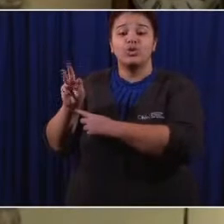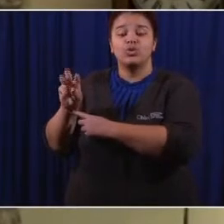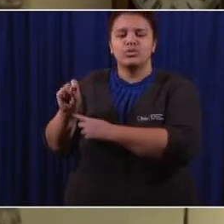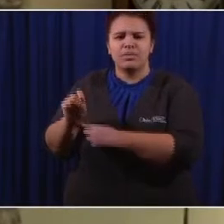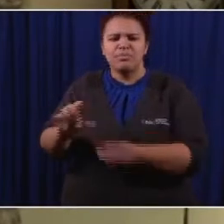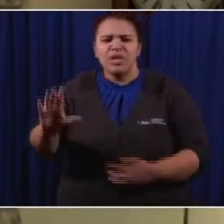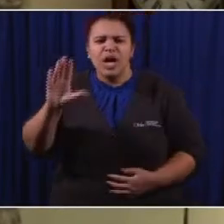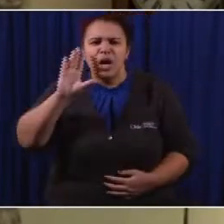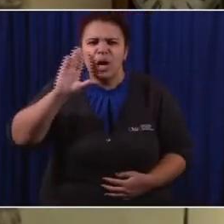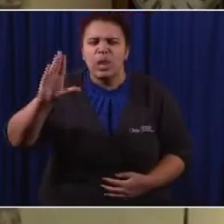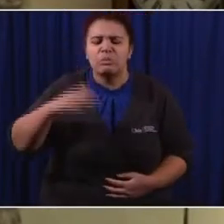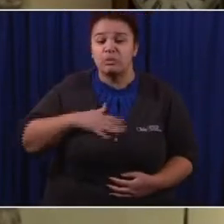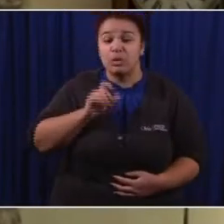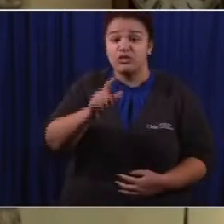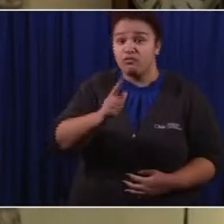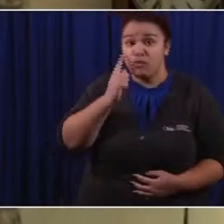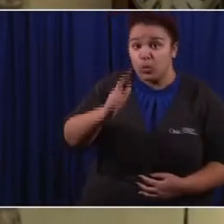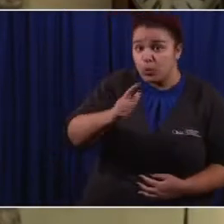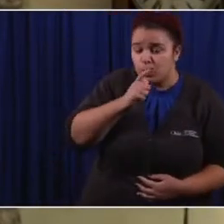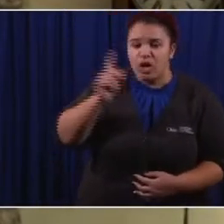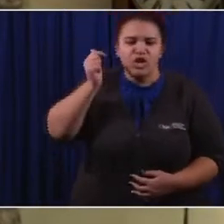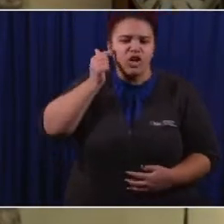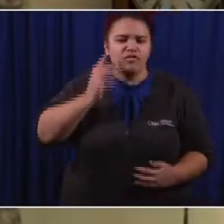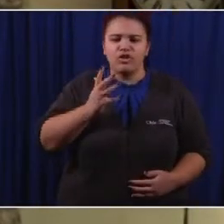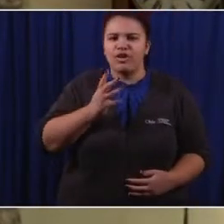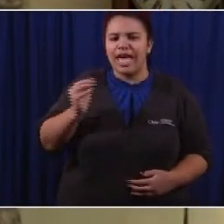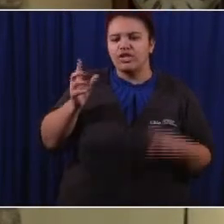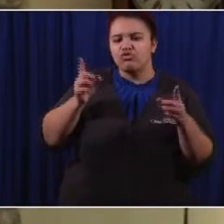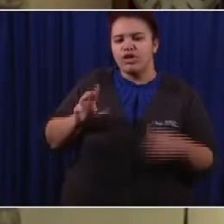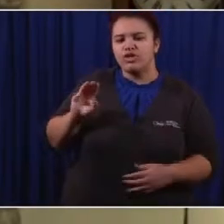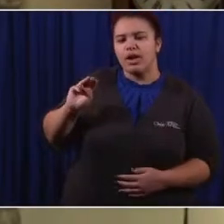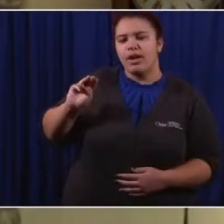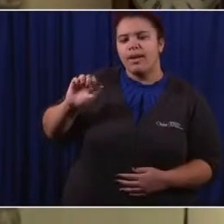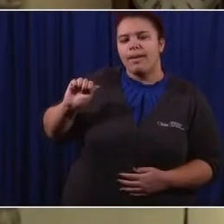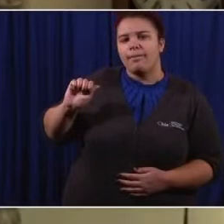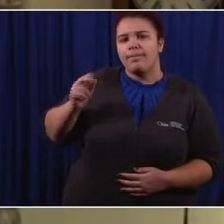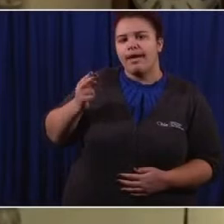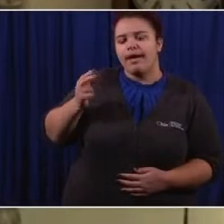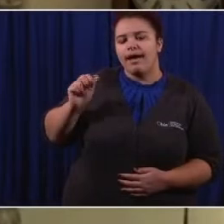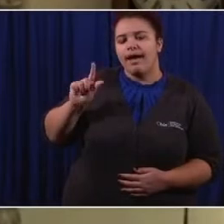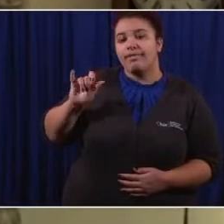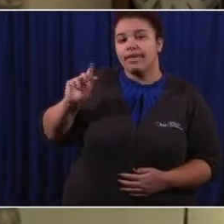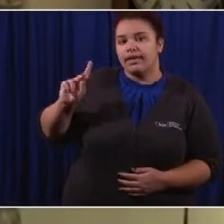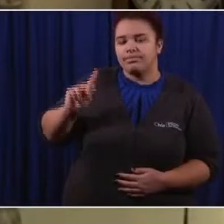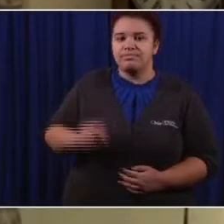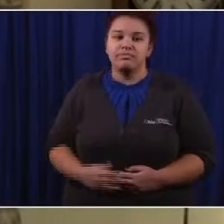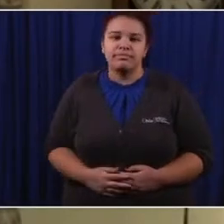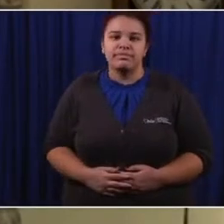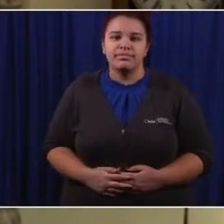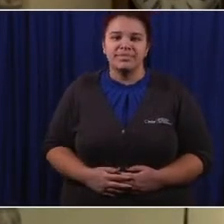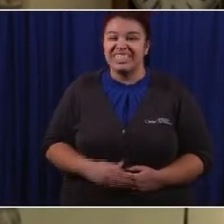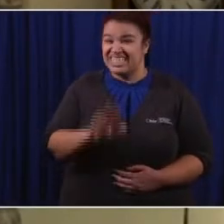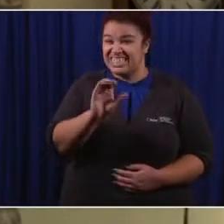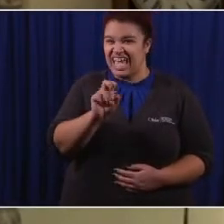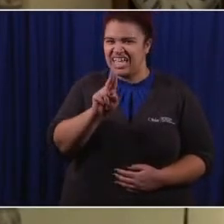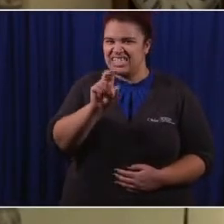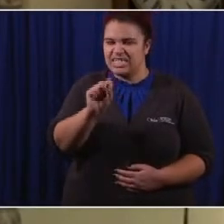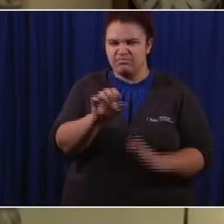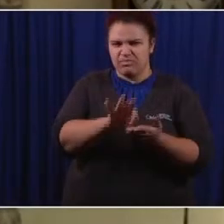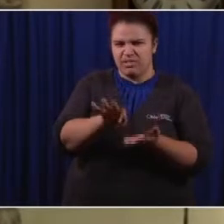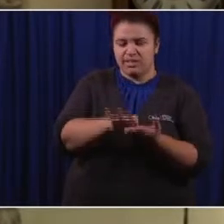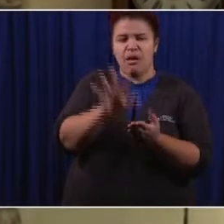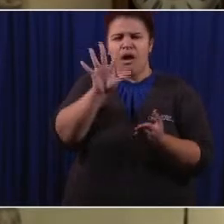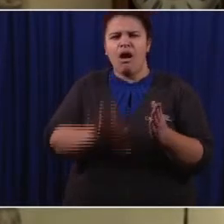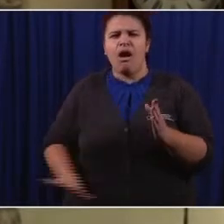Director Mihalik. If you'd be able to answer this. You talked about the census rates statewide. Would you be able to